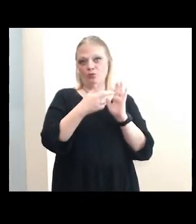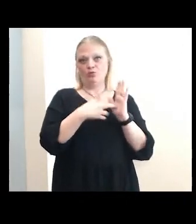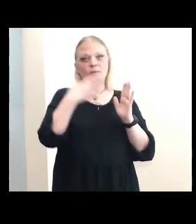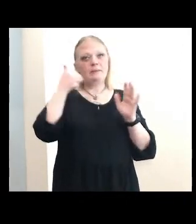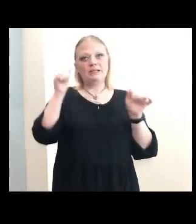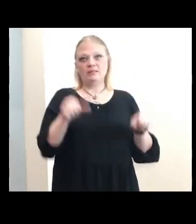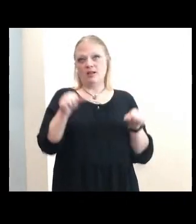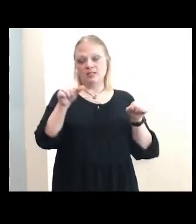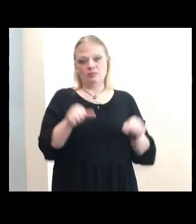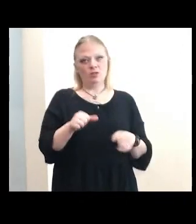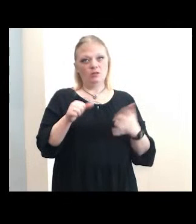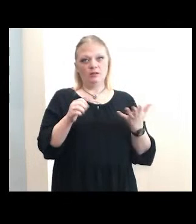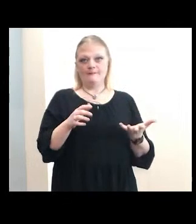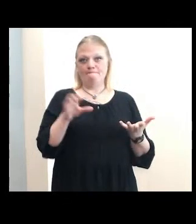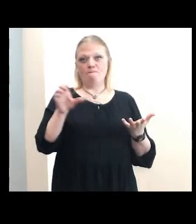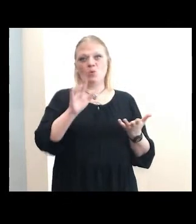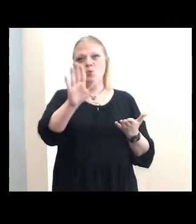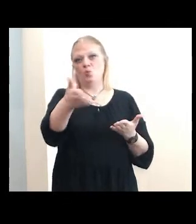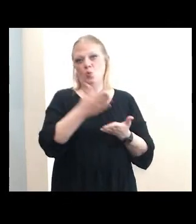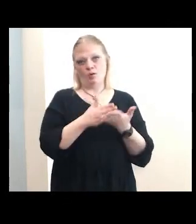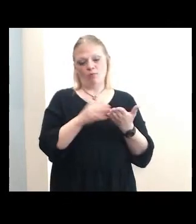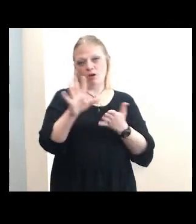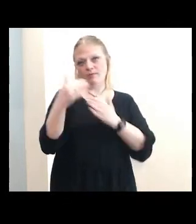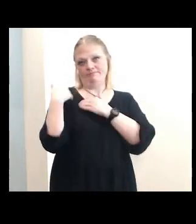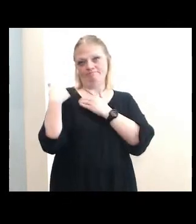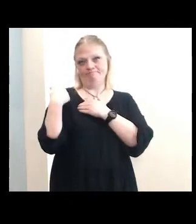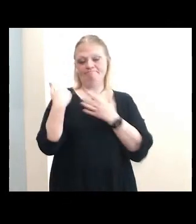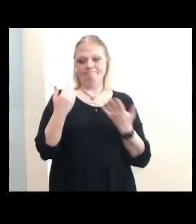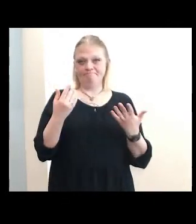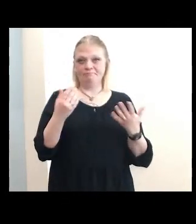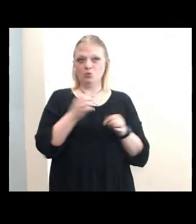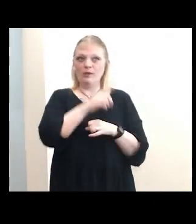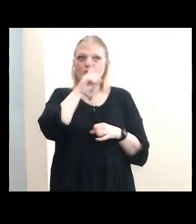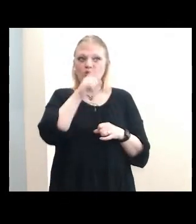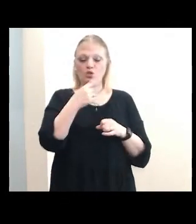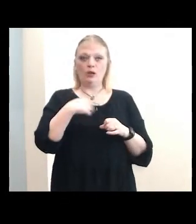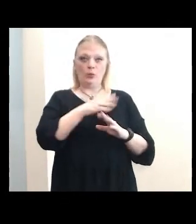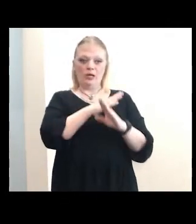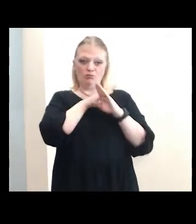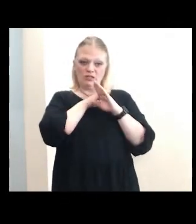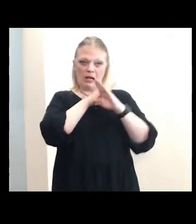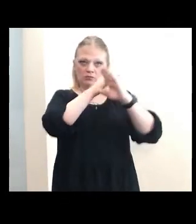possible, to do your part to ensure